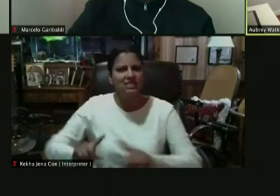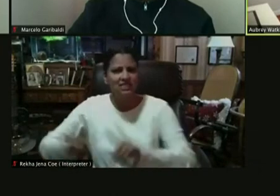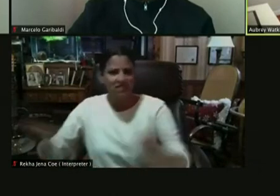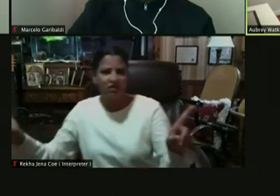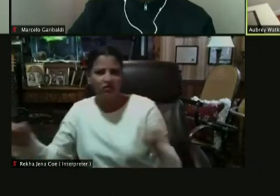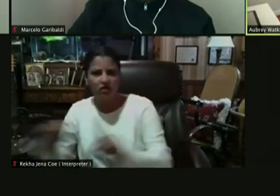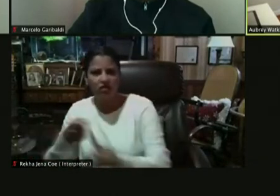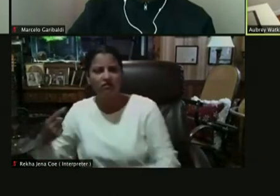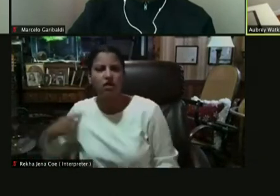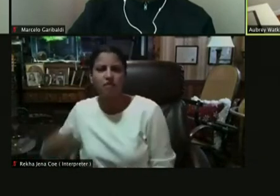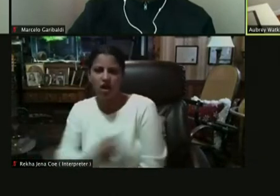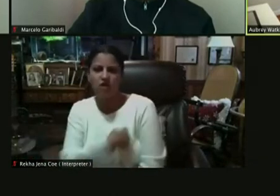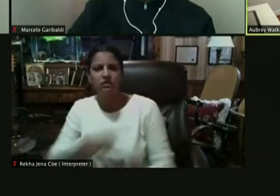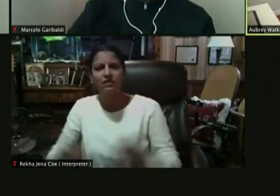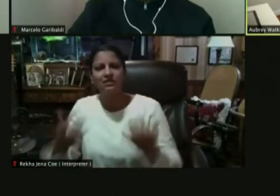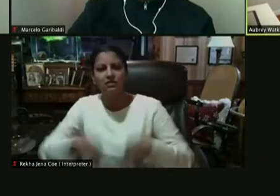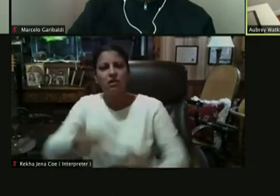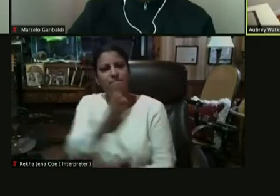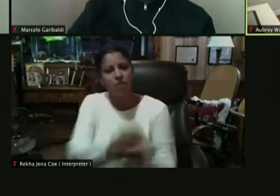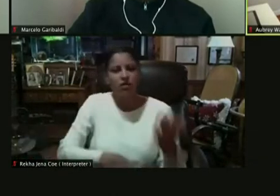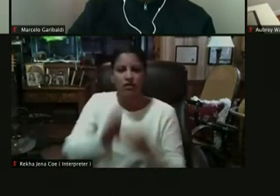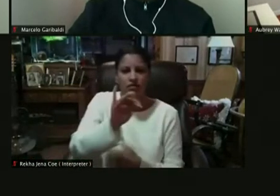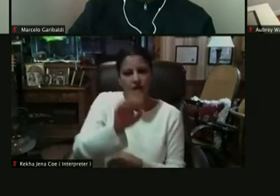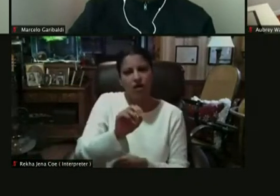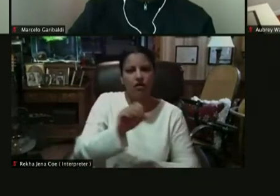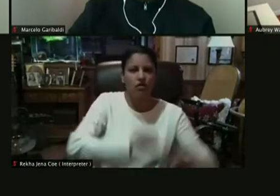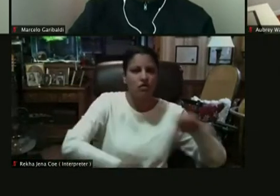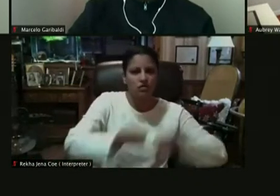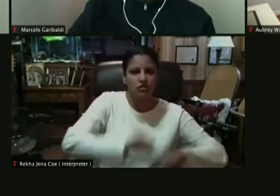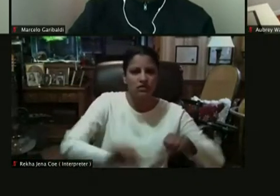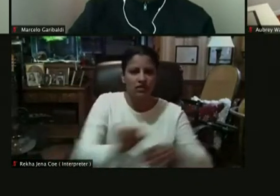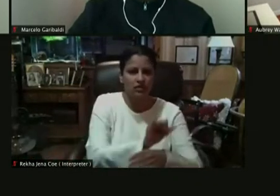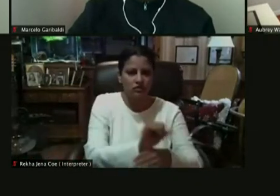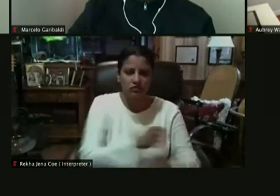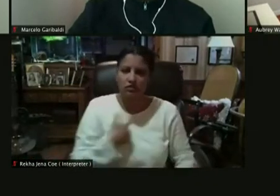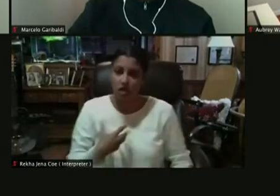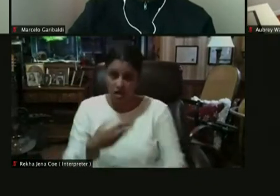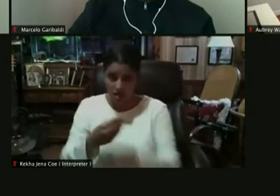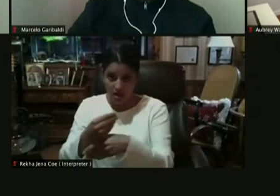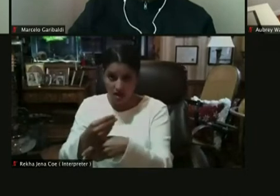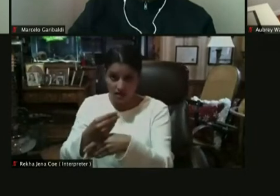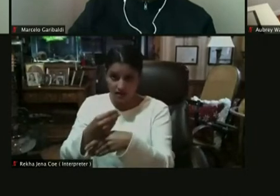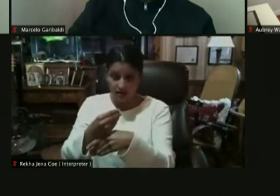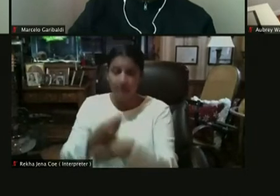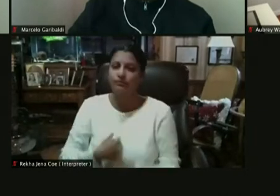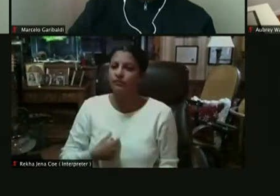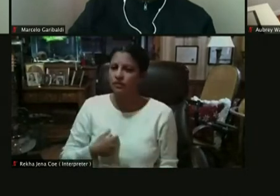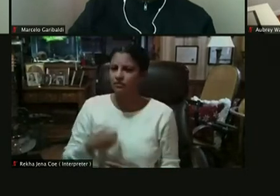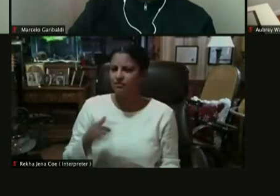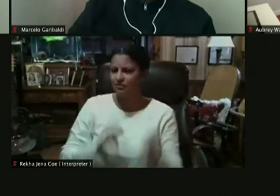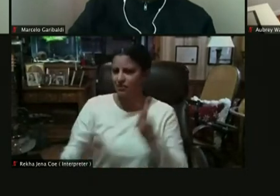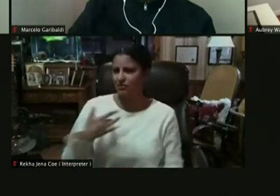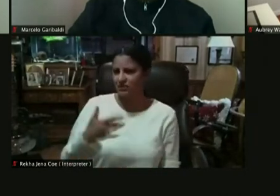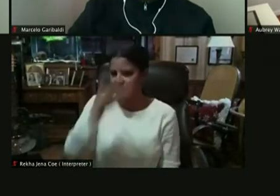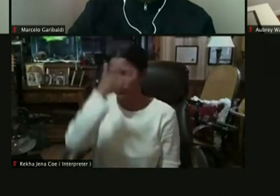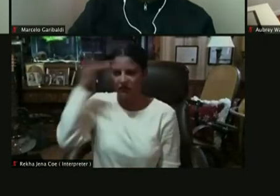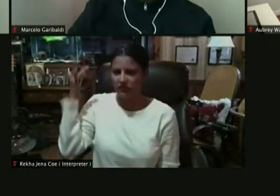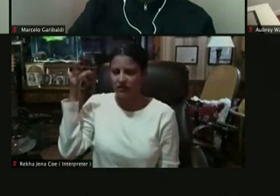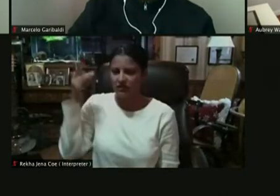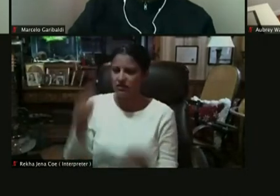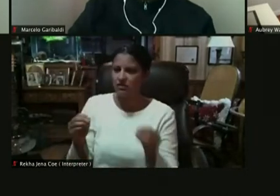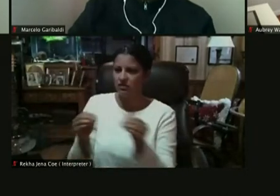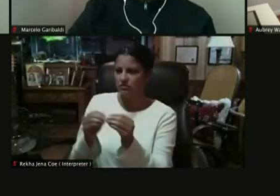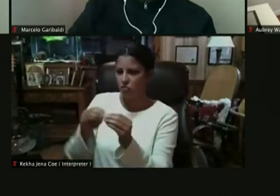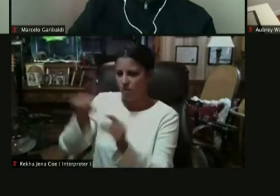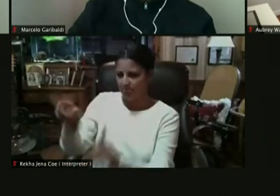of this bioscience industry. And I'll just add on, I think one path that we do tend to forget about is actually more in the